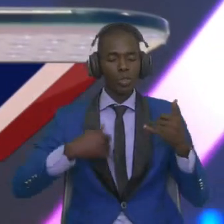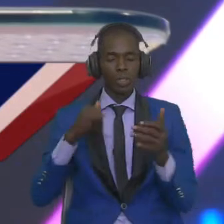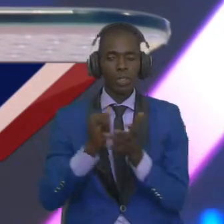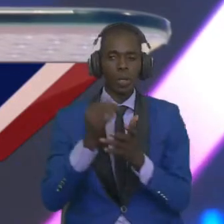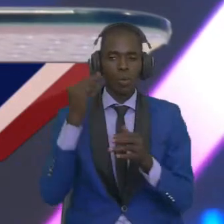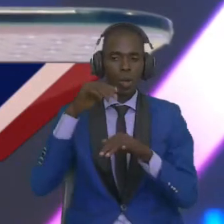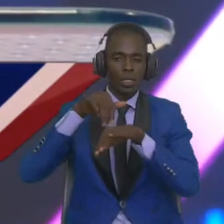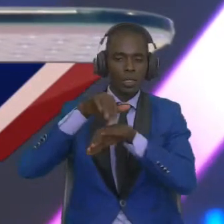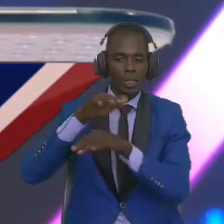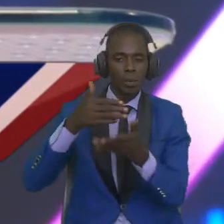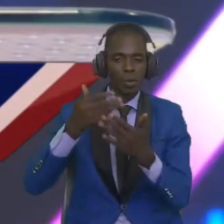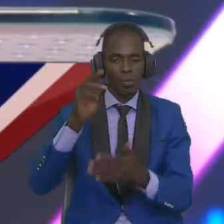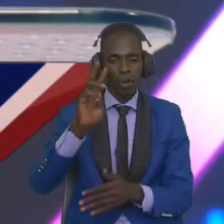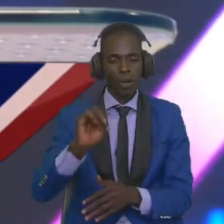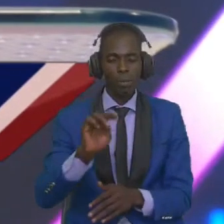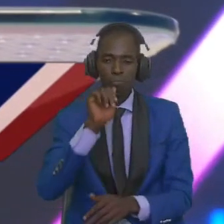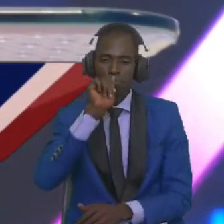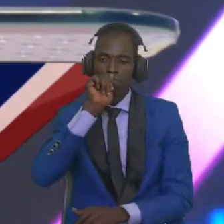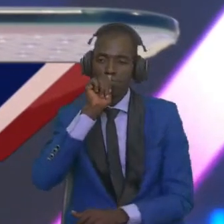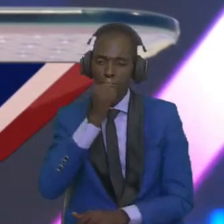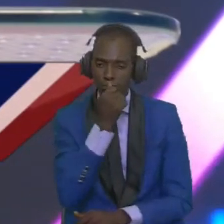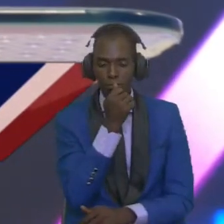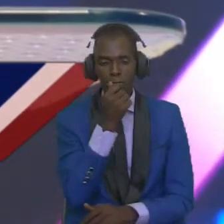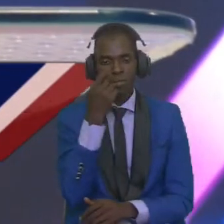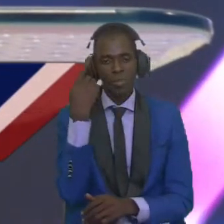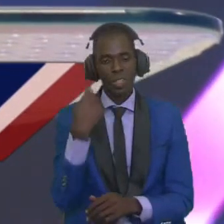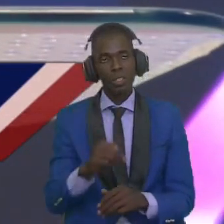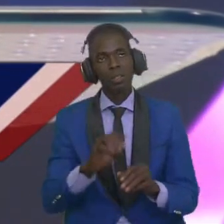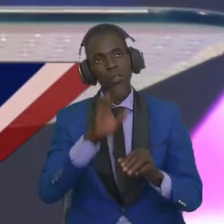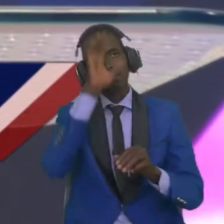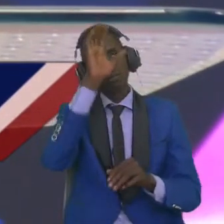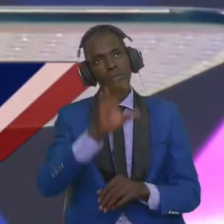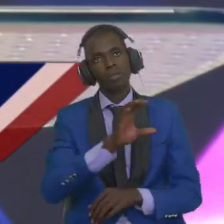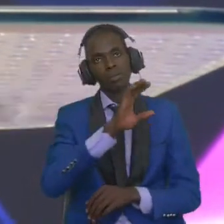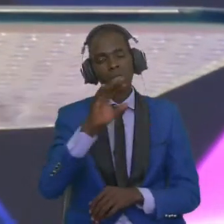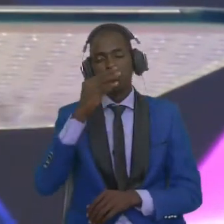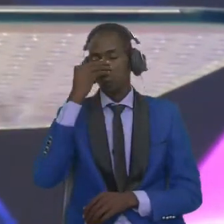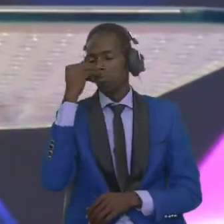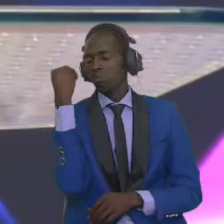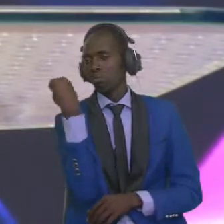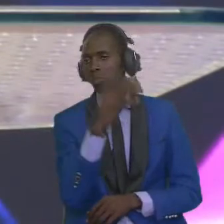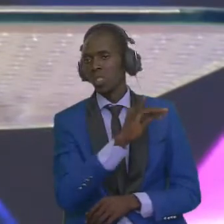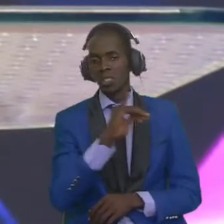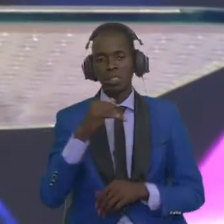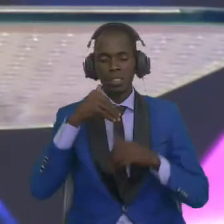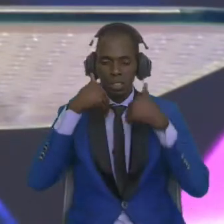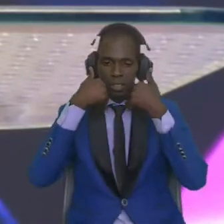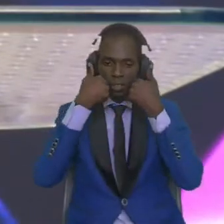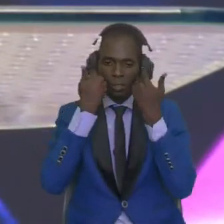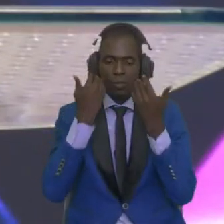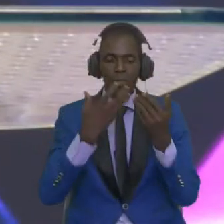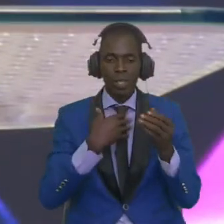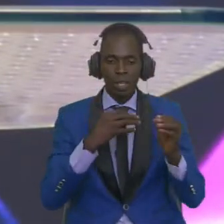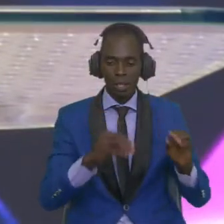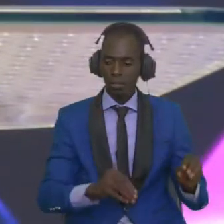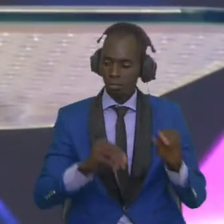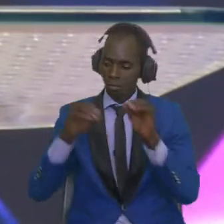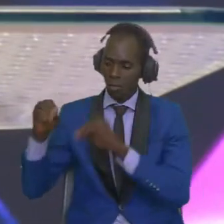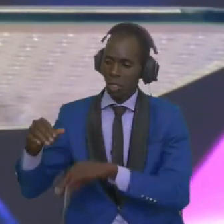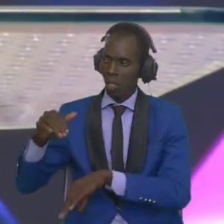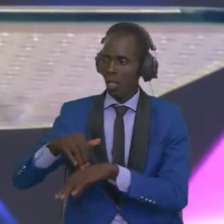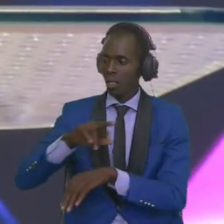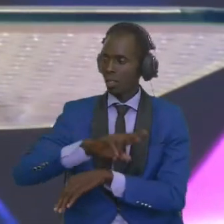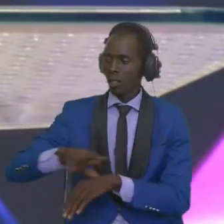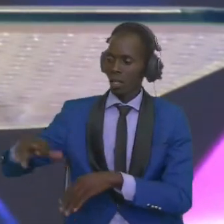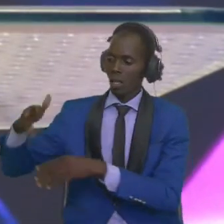him endured the cross, despising the shame, and is set down at the right